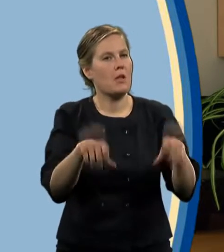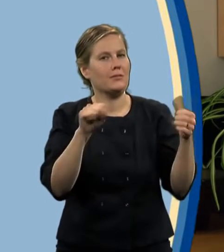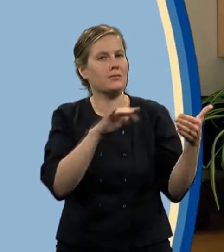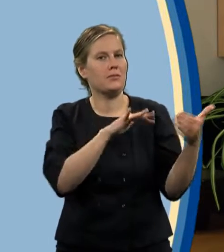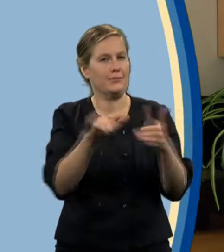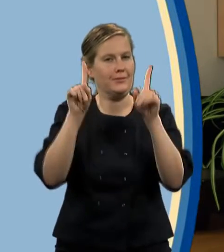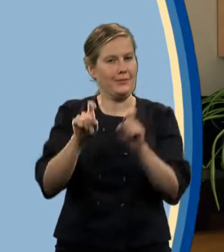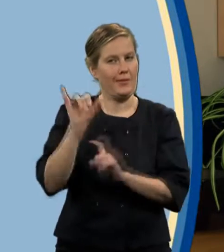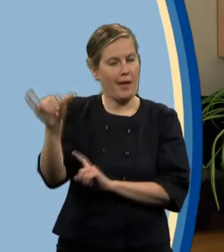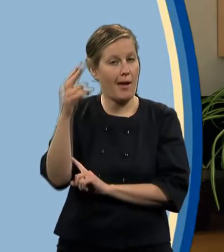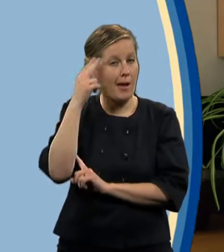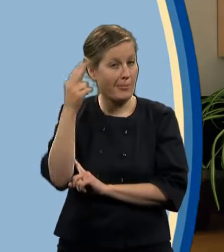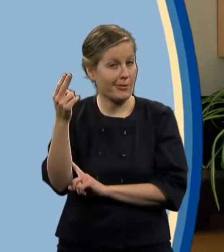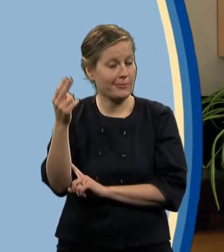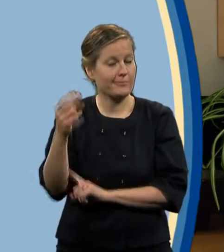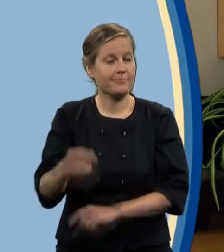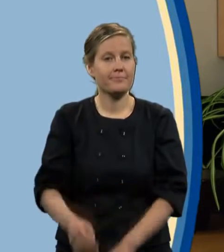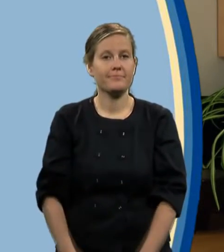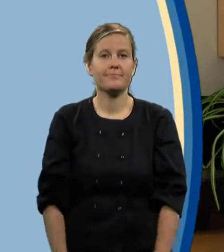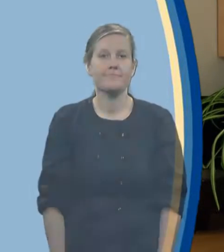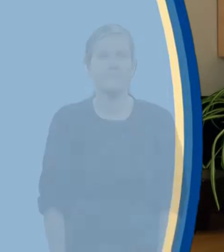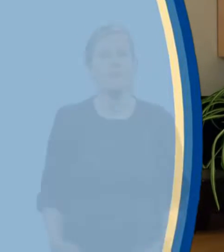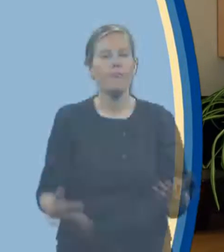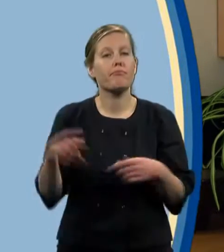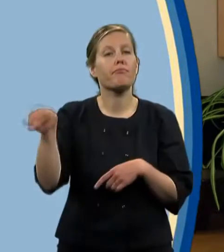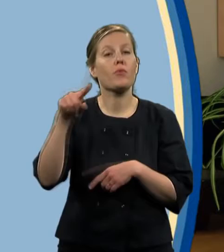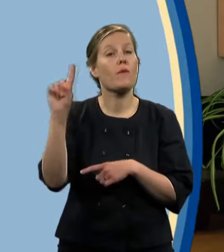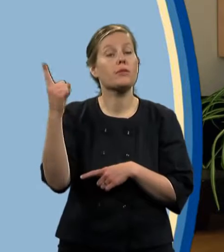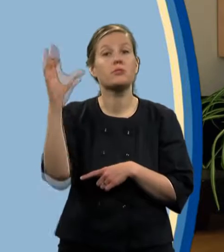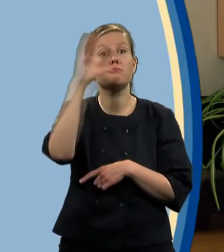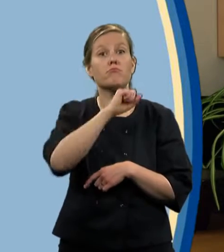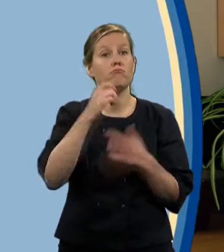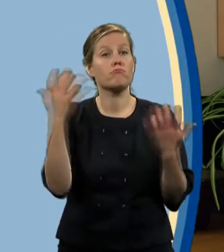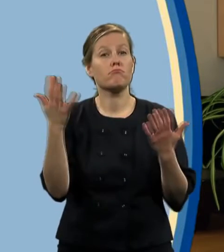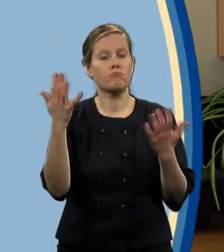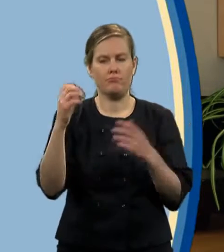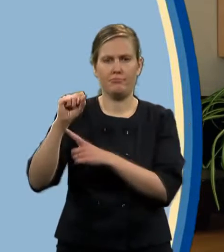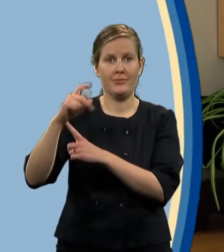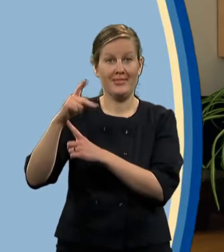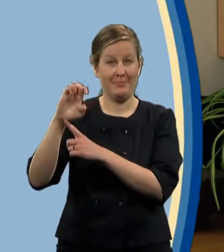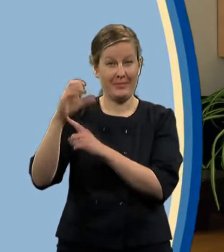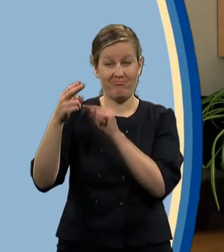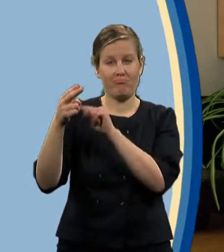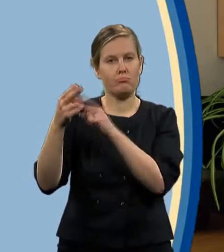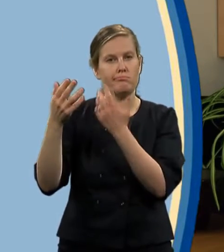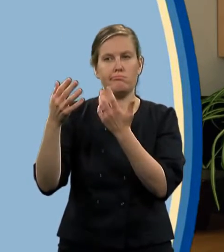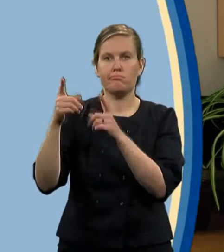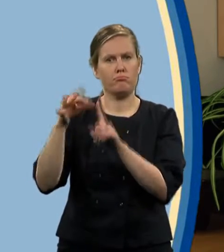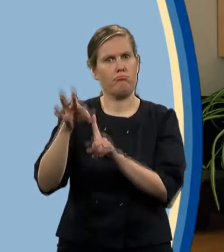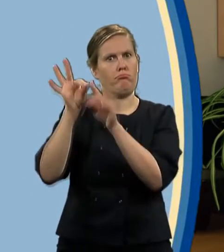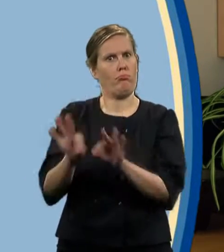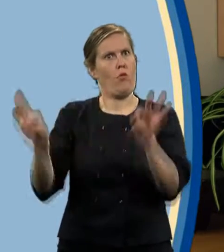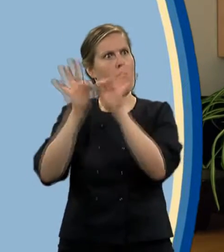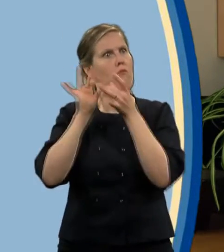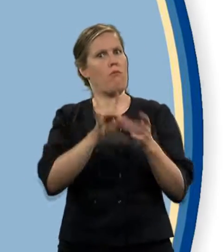and set studies to test the hypothesis. And so one of the first assumptions about